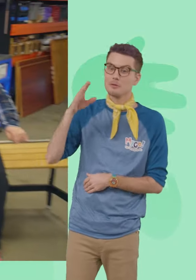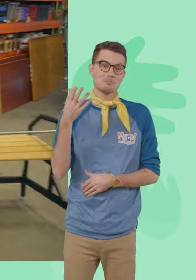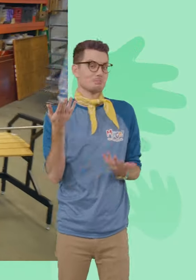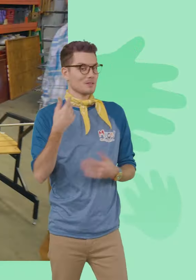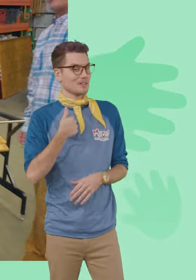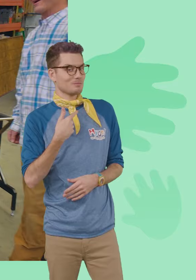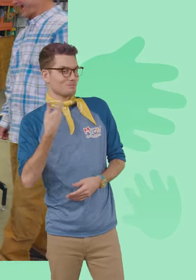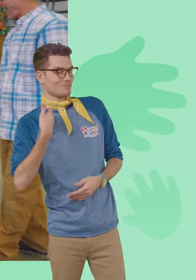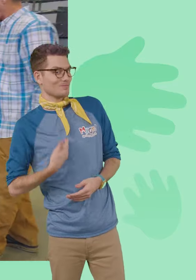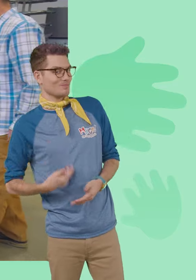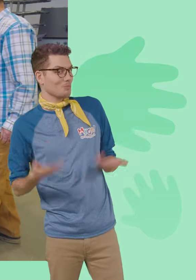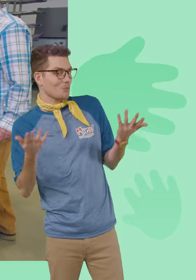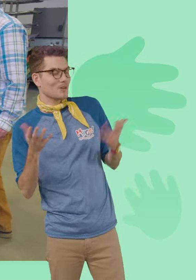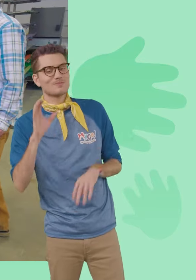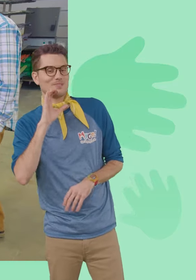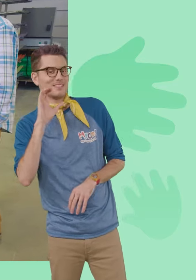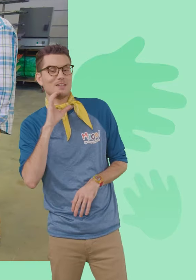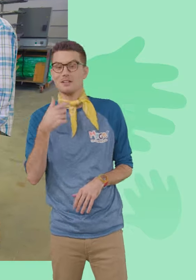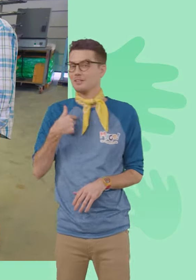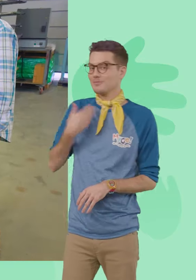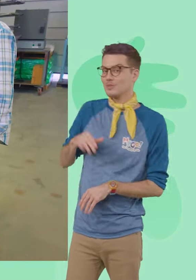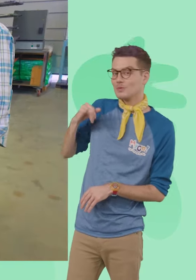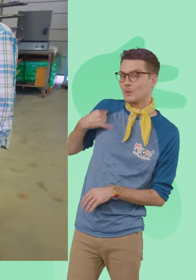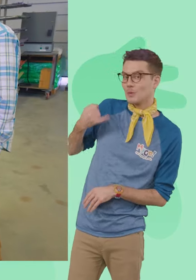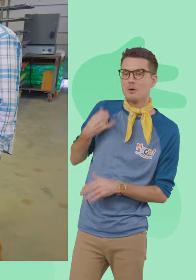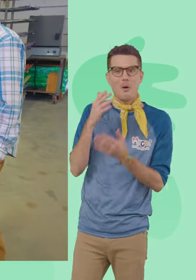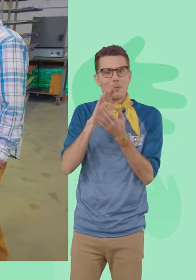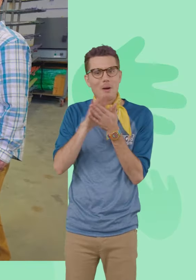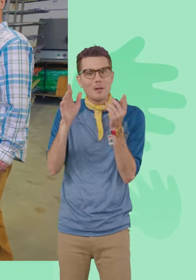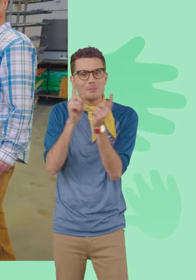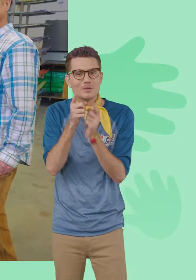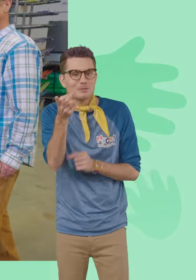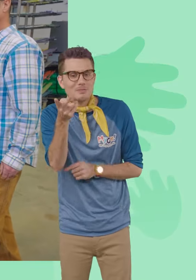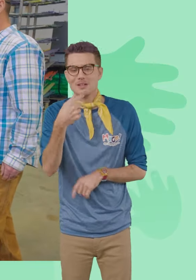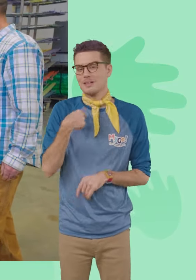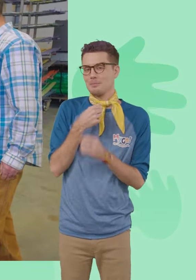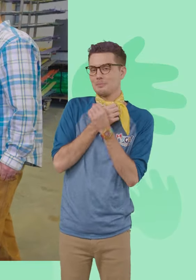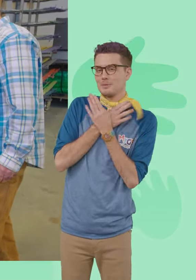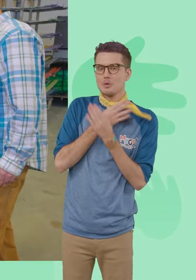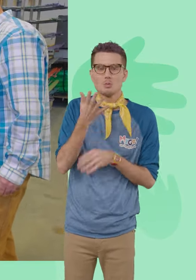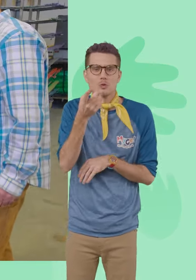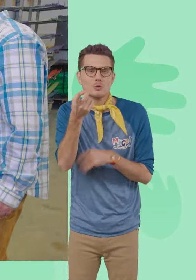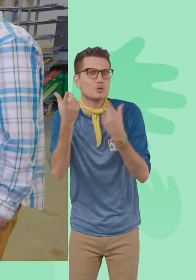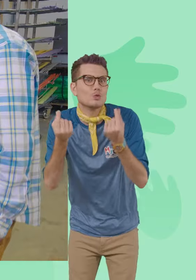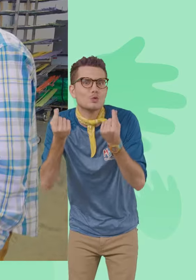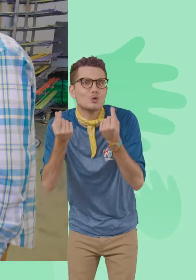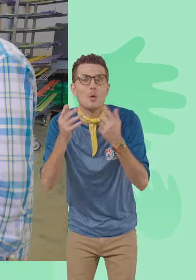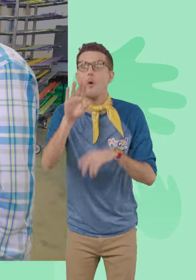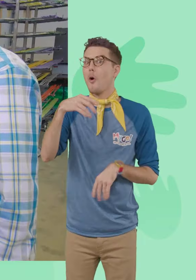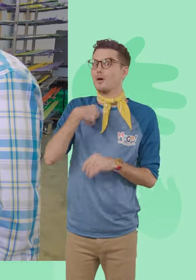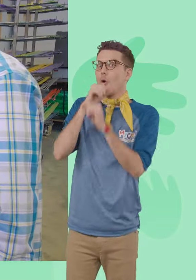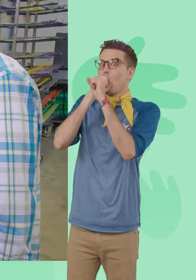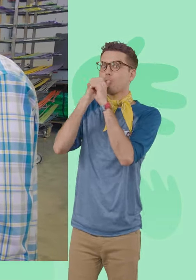Whoa! Hey, who are you two? I'm Craig. I'm Jory. Oh, nice to meet you. I'm Blippi. What are you doing? We are blowing glass. We're